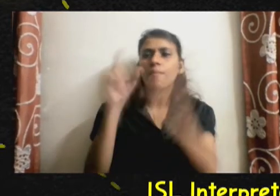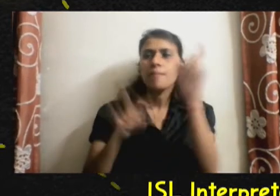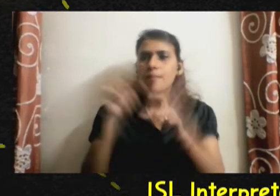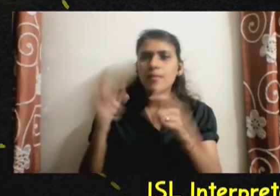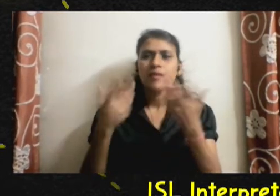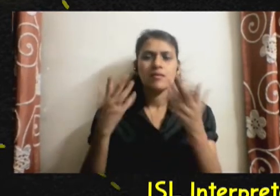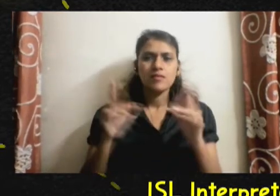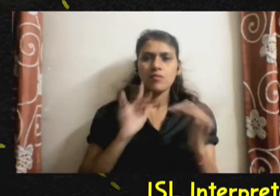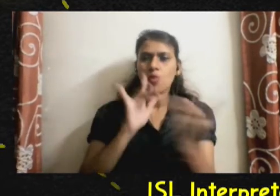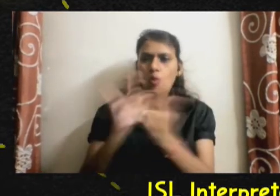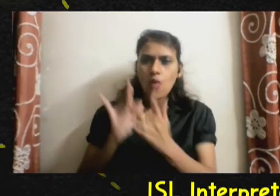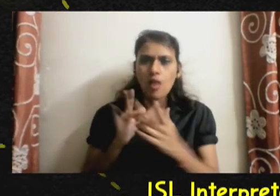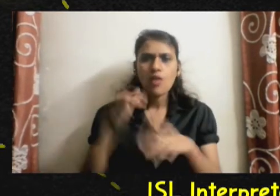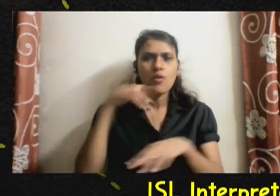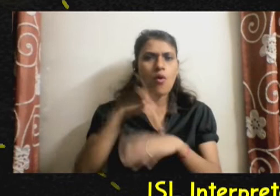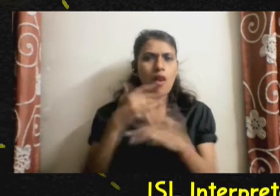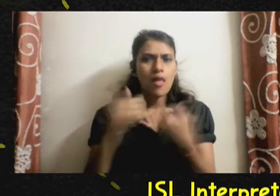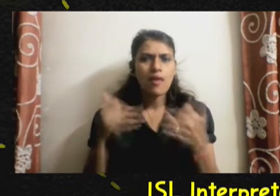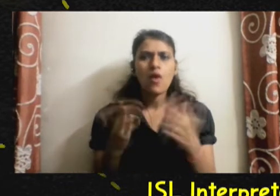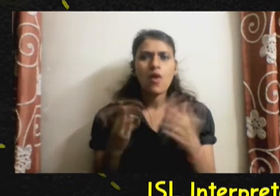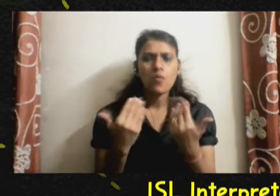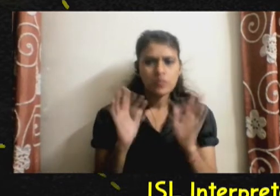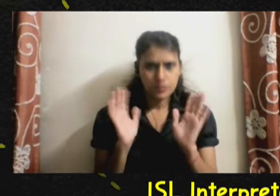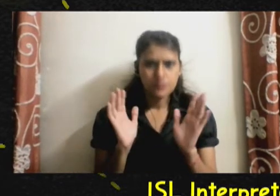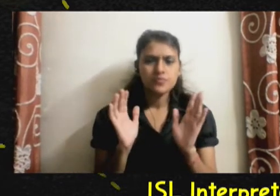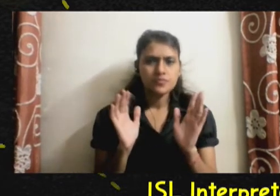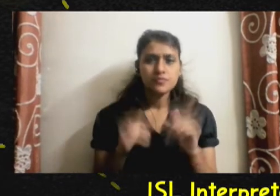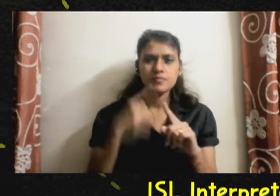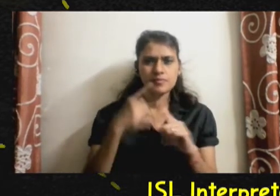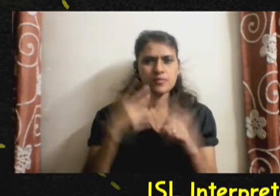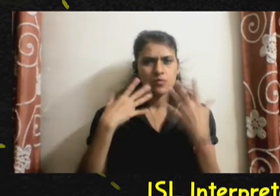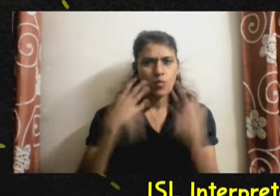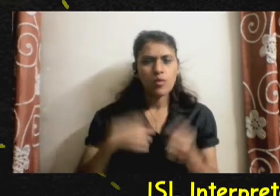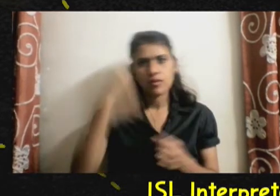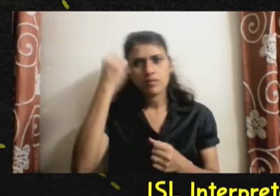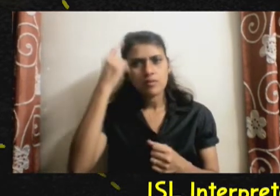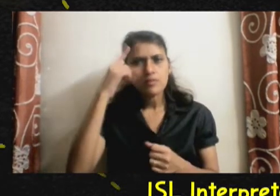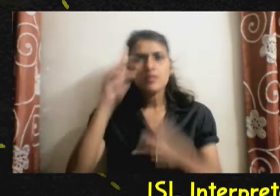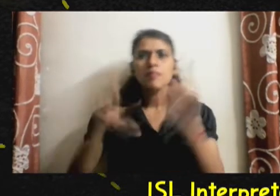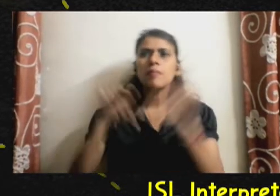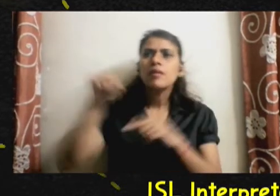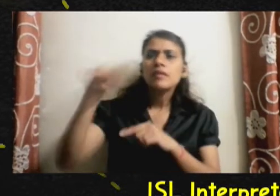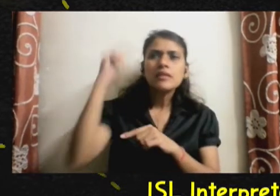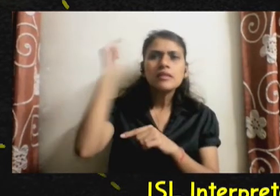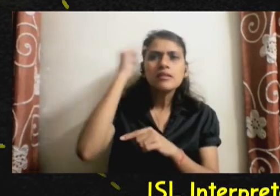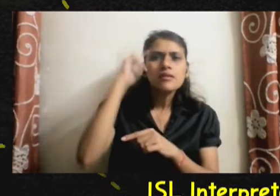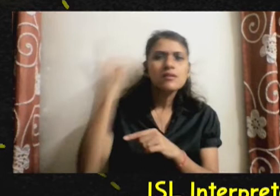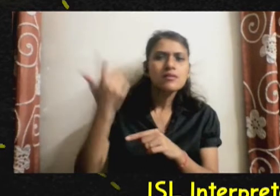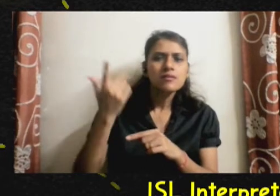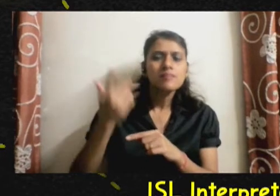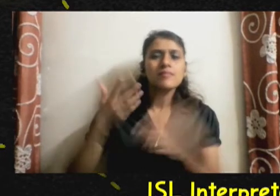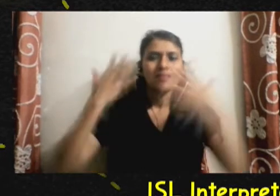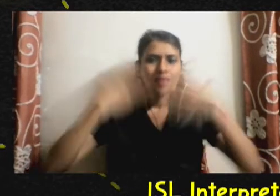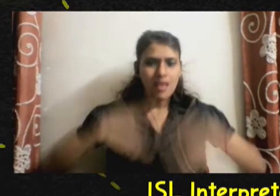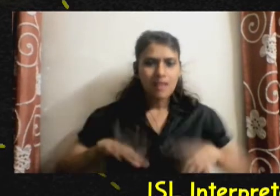what a healthy relationship looks like, about safe sex, about using condoms. So these are also some of the interventions that we've kind